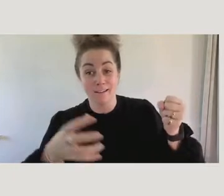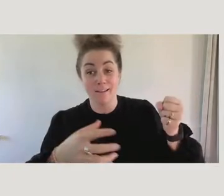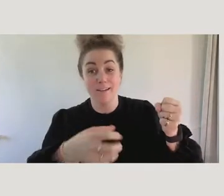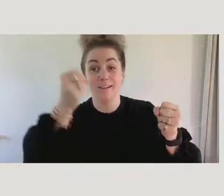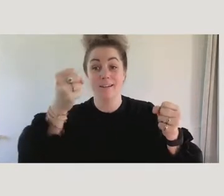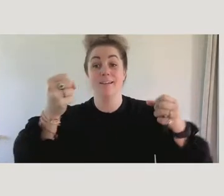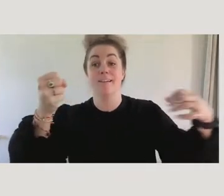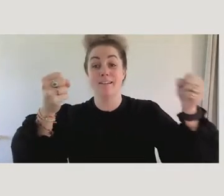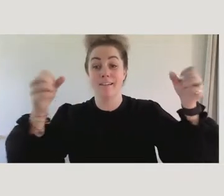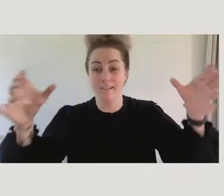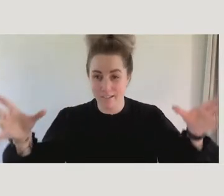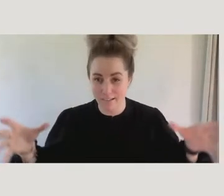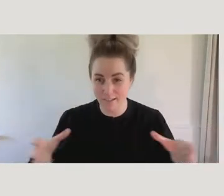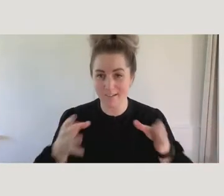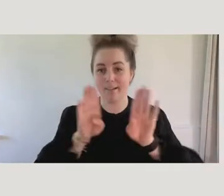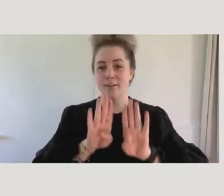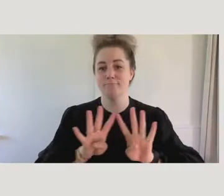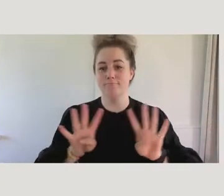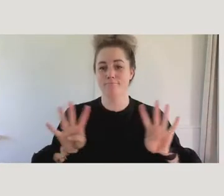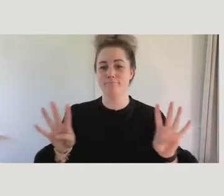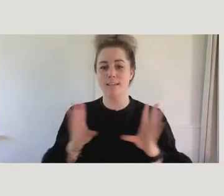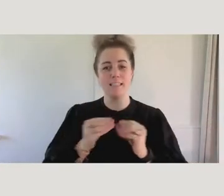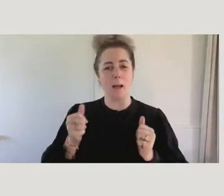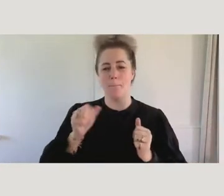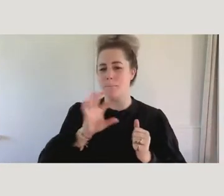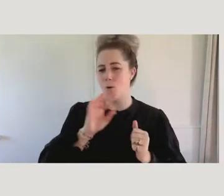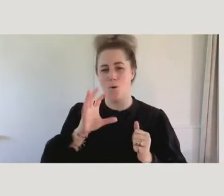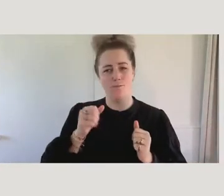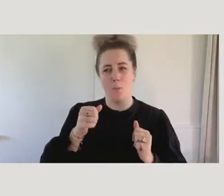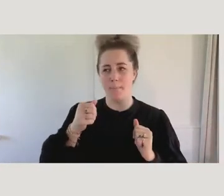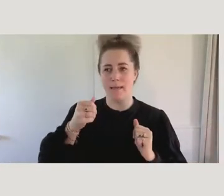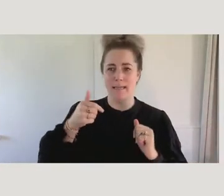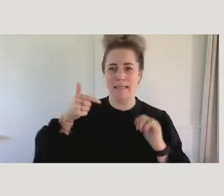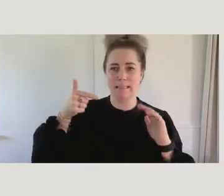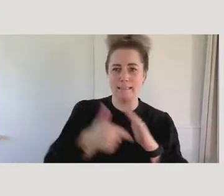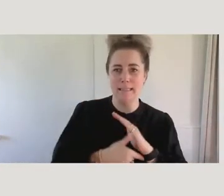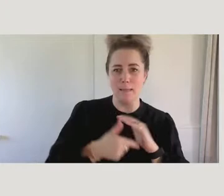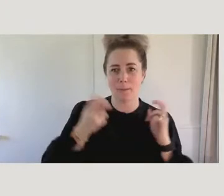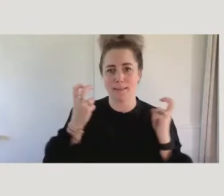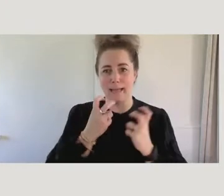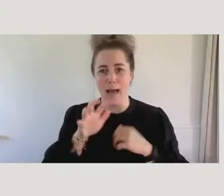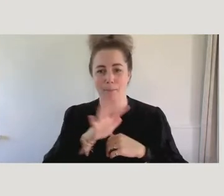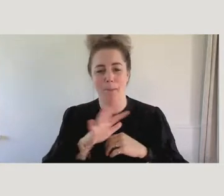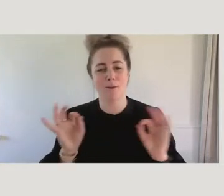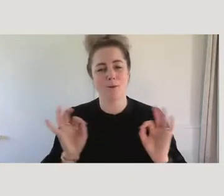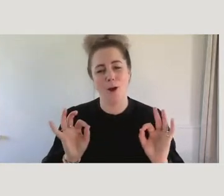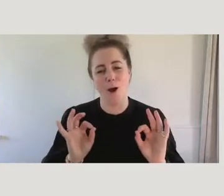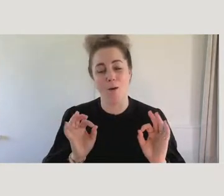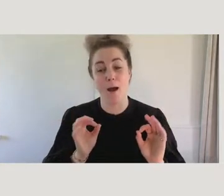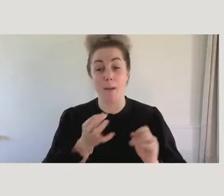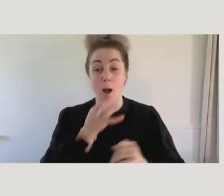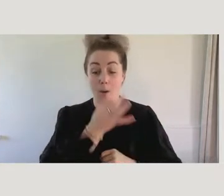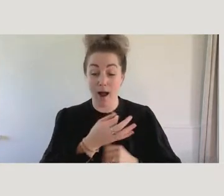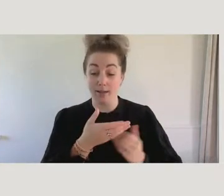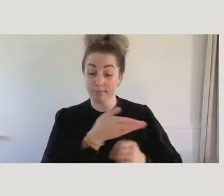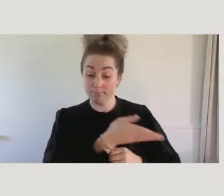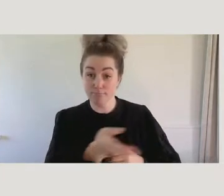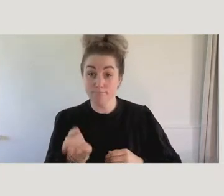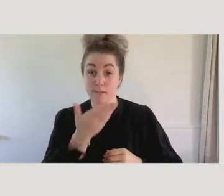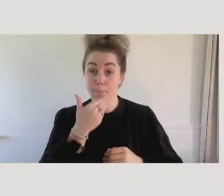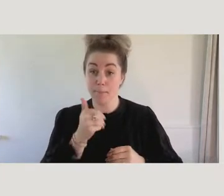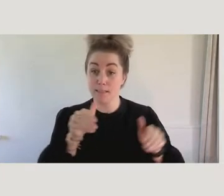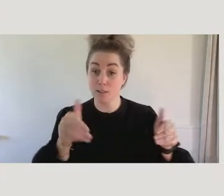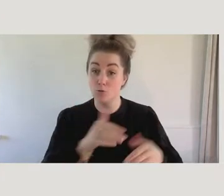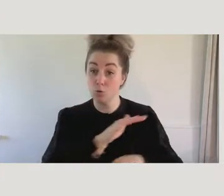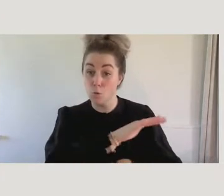here onto the stage some of them are not from the deepest darkest Parts I'm going to go through them I'm going to ask them to introduce themselves